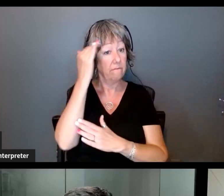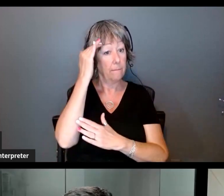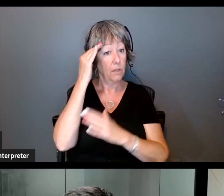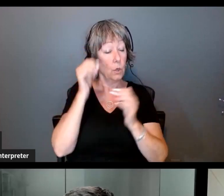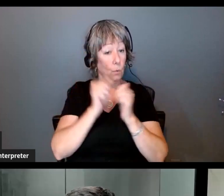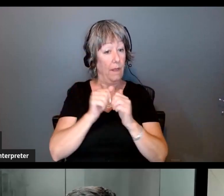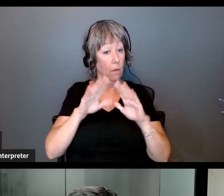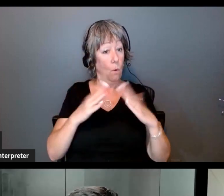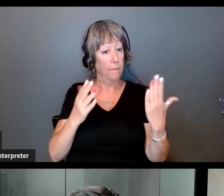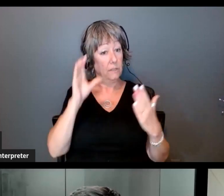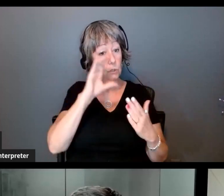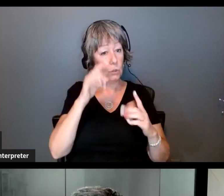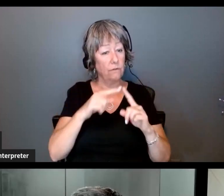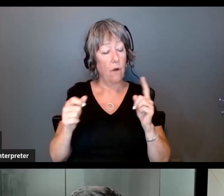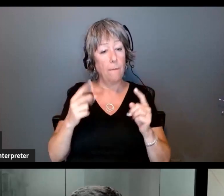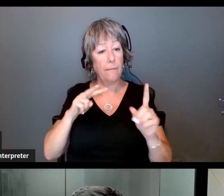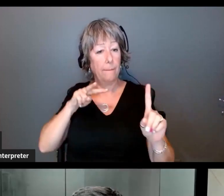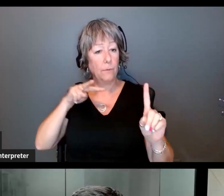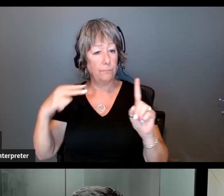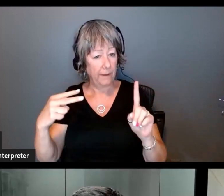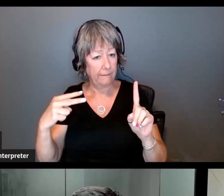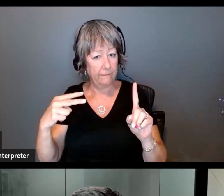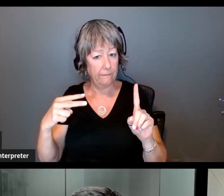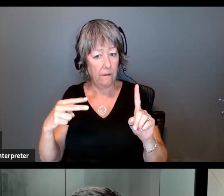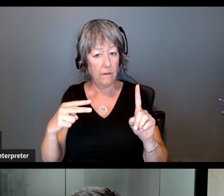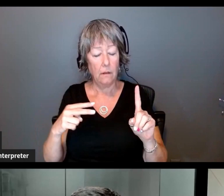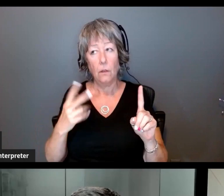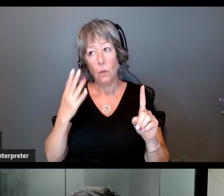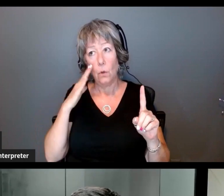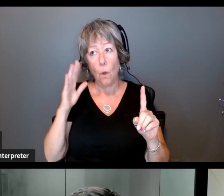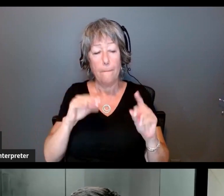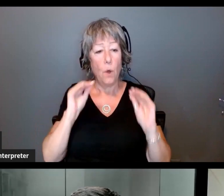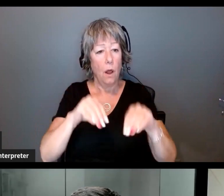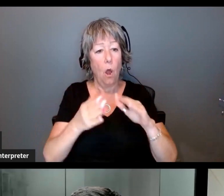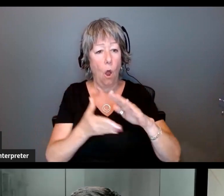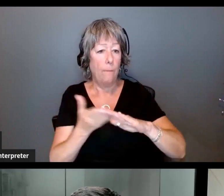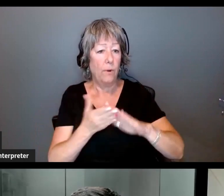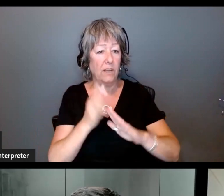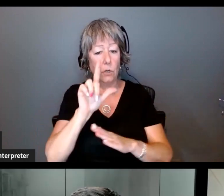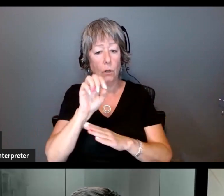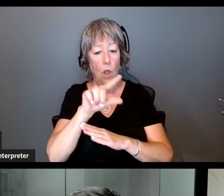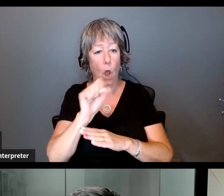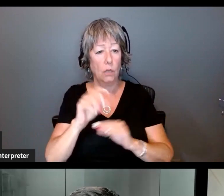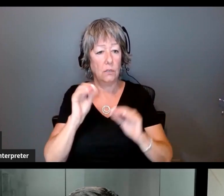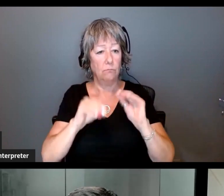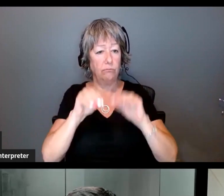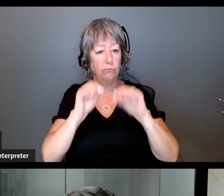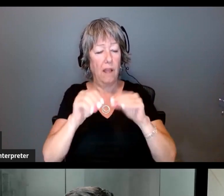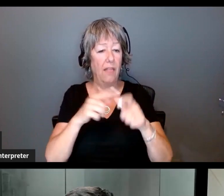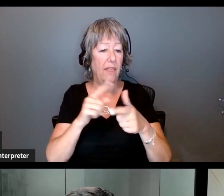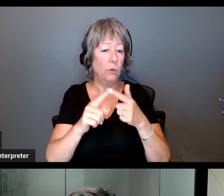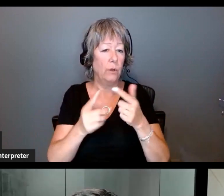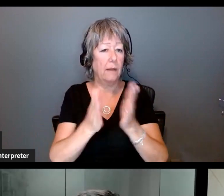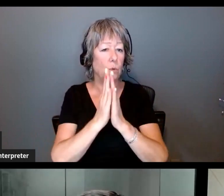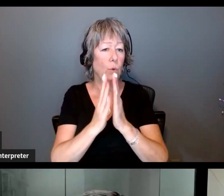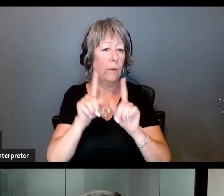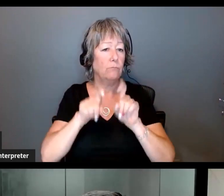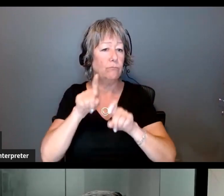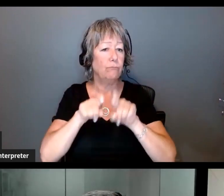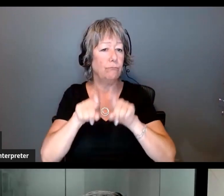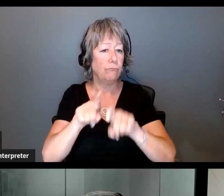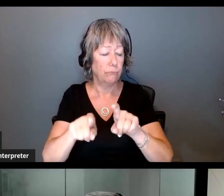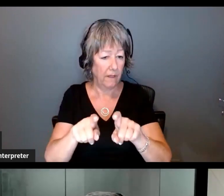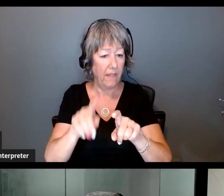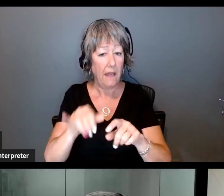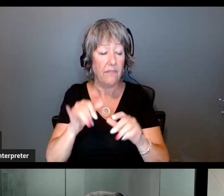from the stance of like putting a bunch of operational logs in there and being able to query that, right? That's a pretty common use case, but I